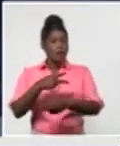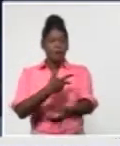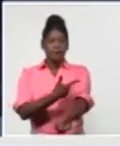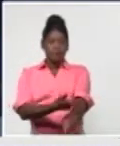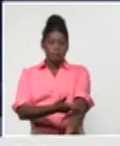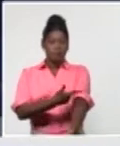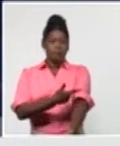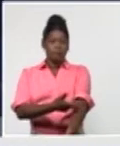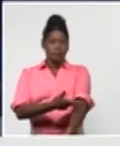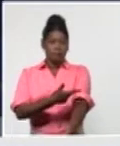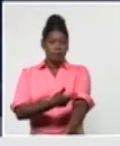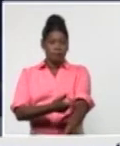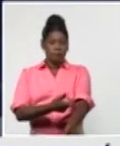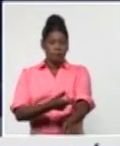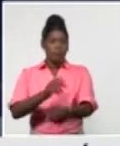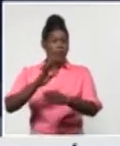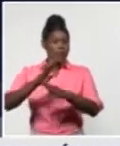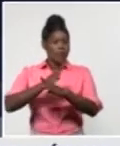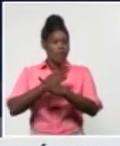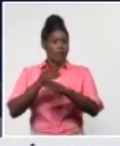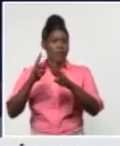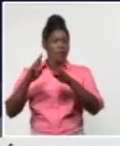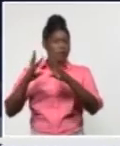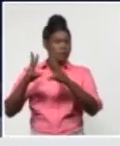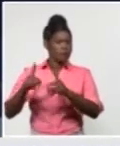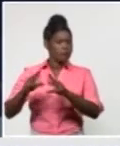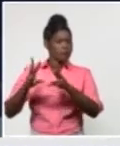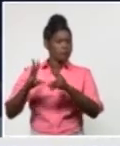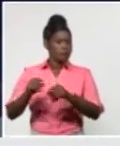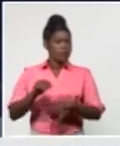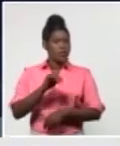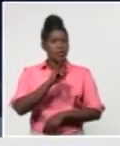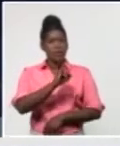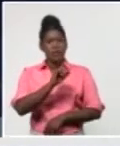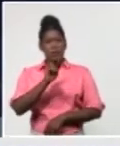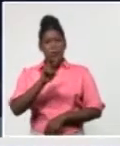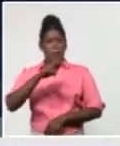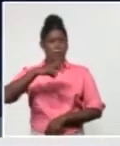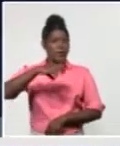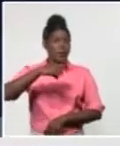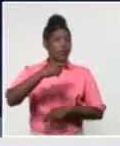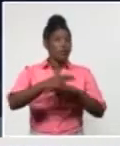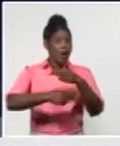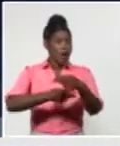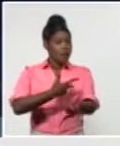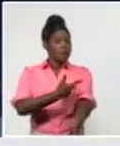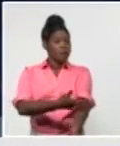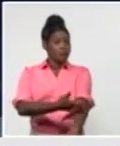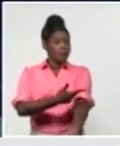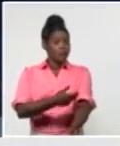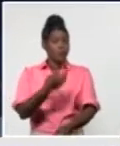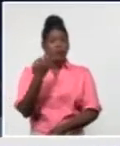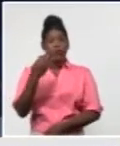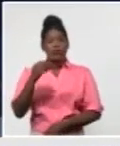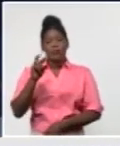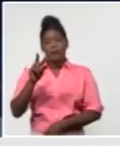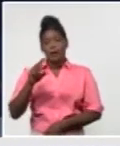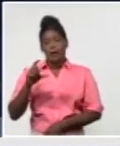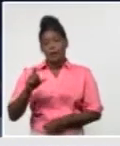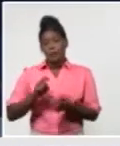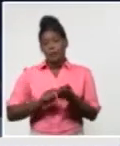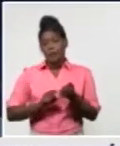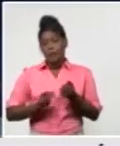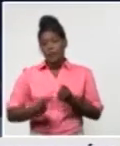provinces processed samples yesterday. Pinar del Rio processed 62, Villa Clara